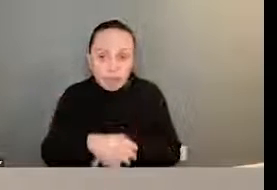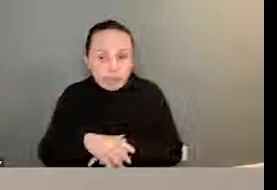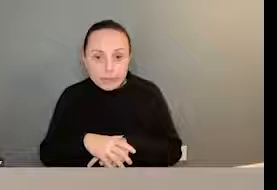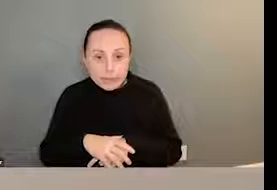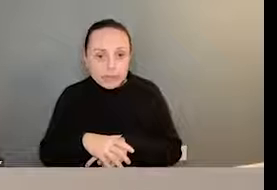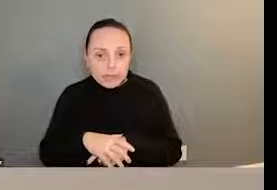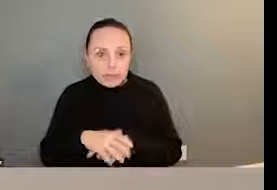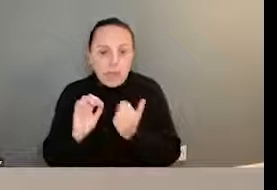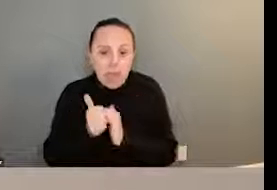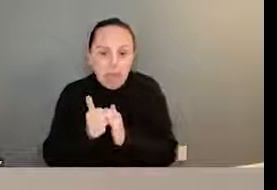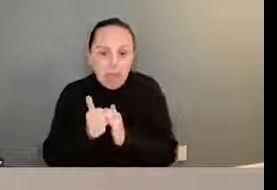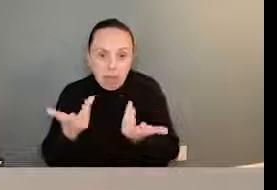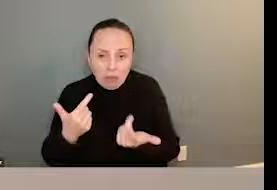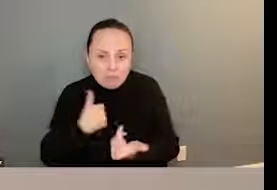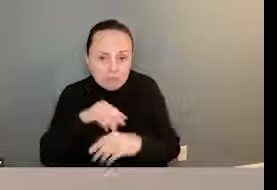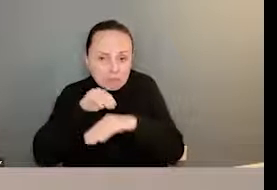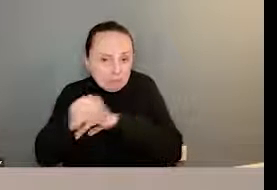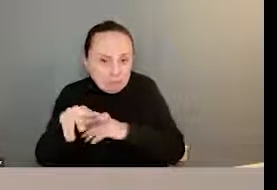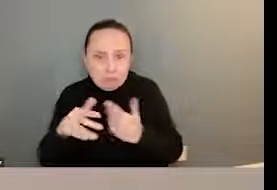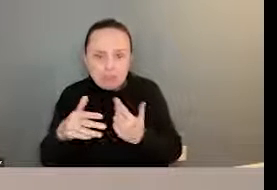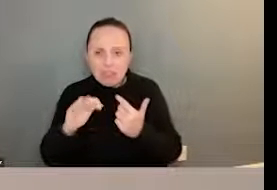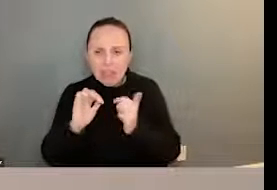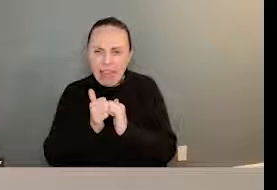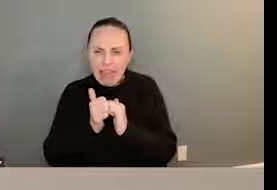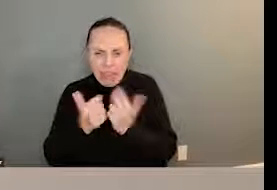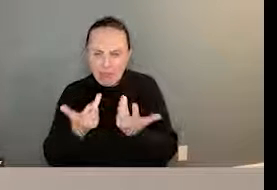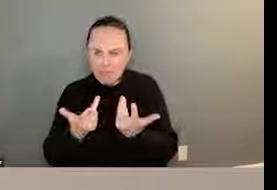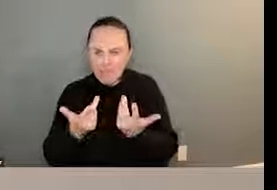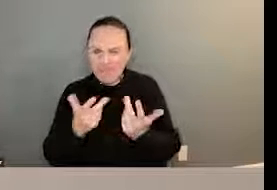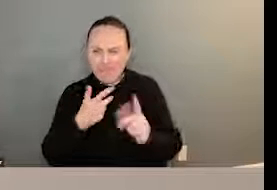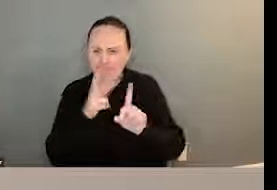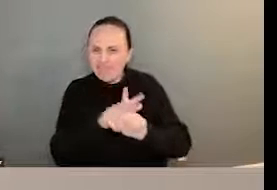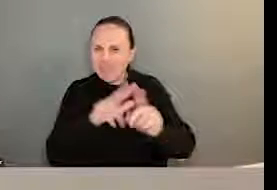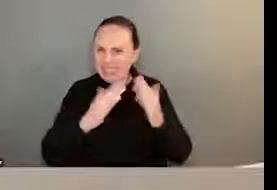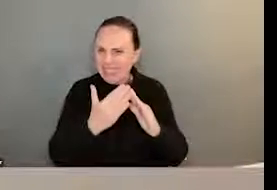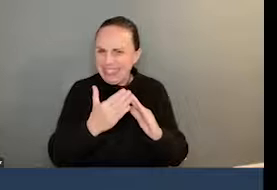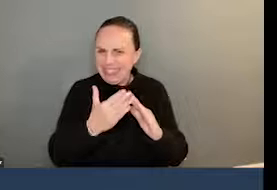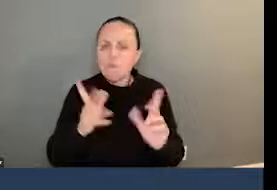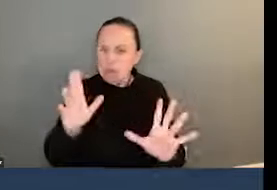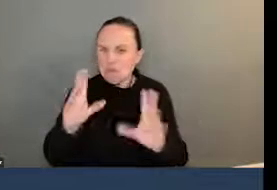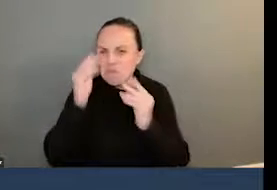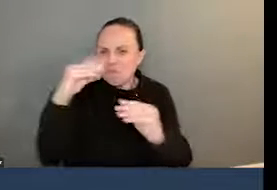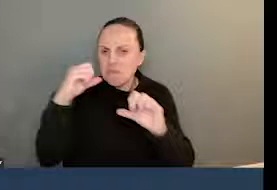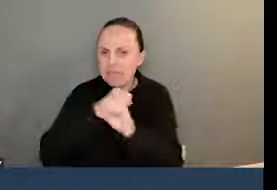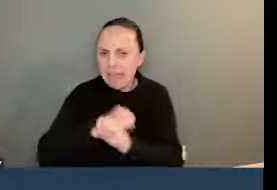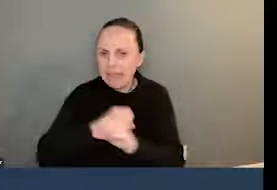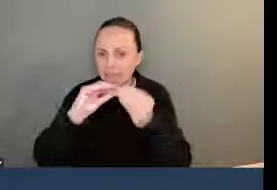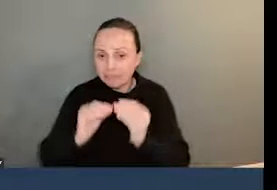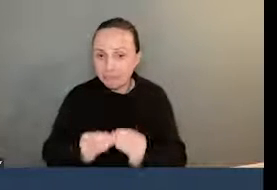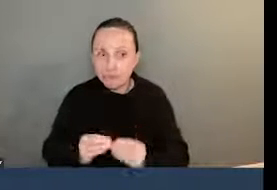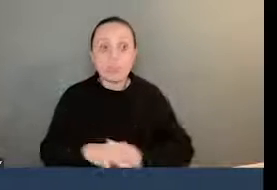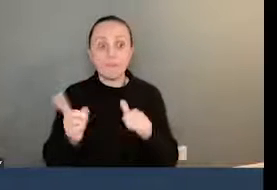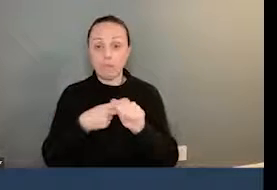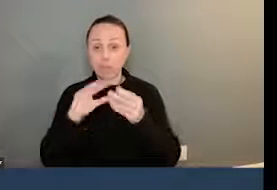contribute or is part of the city narrative? Let me give you some stats real quick. First